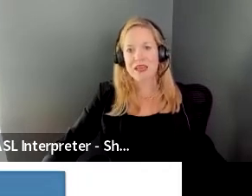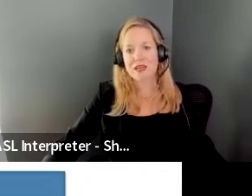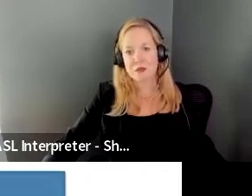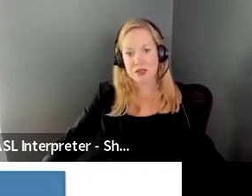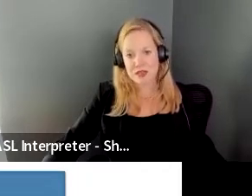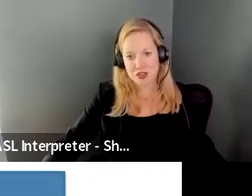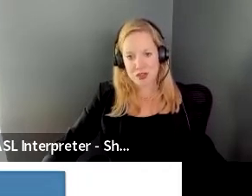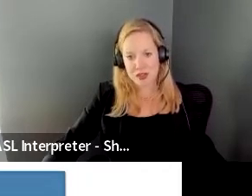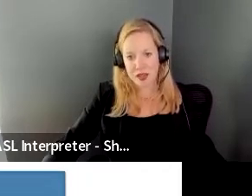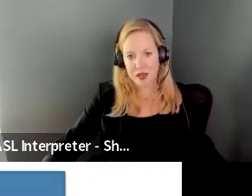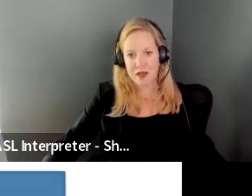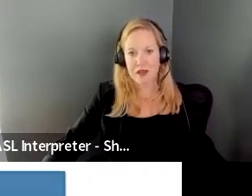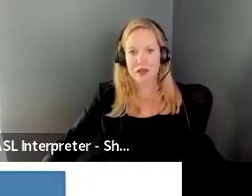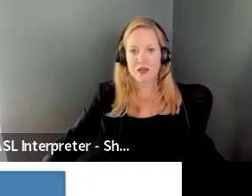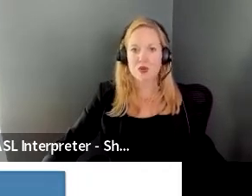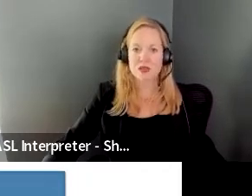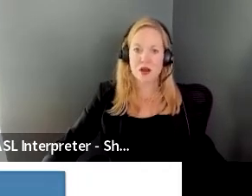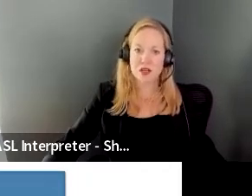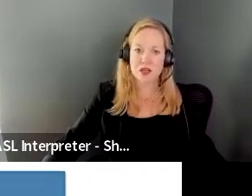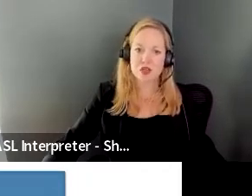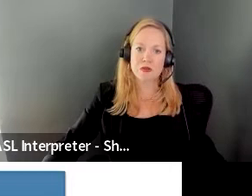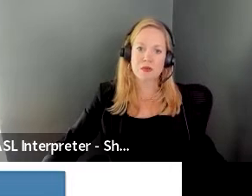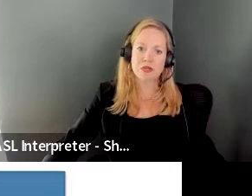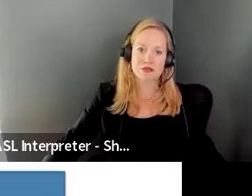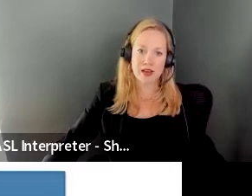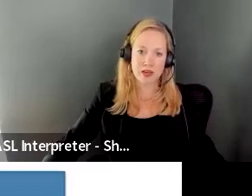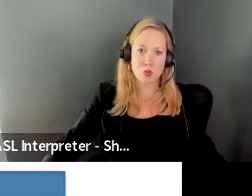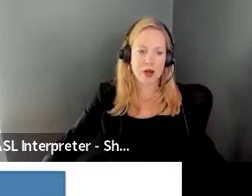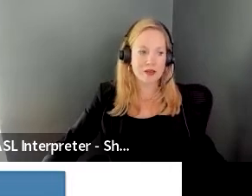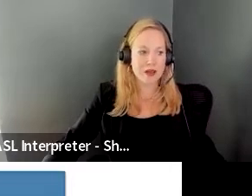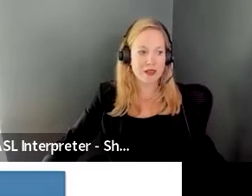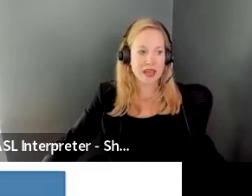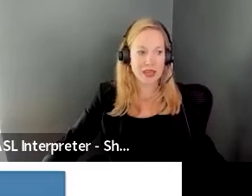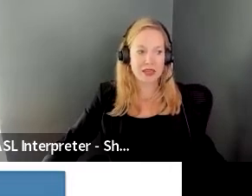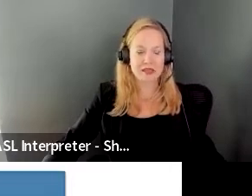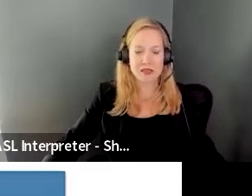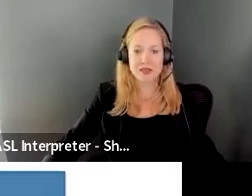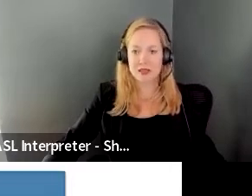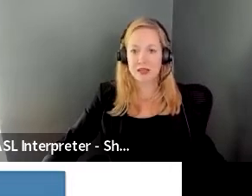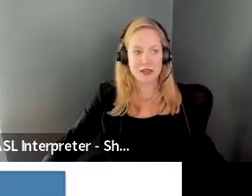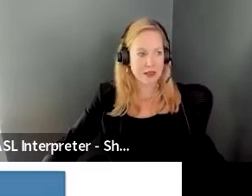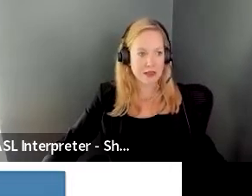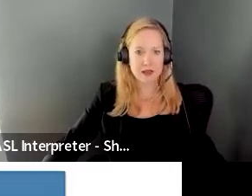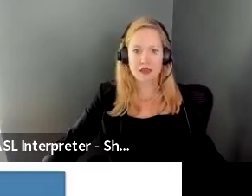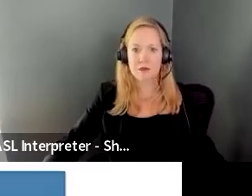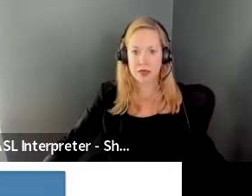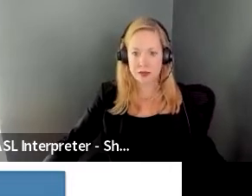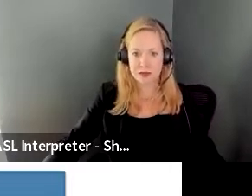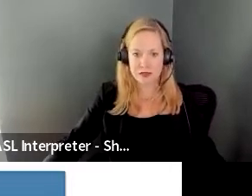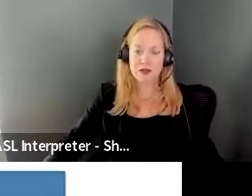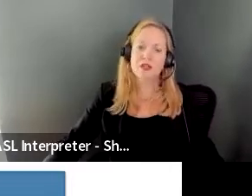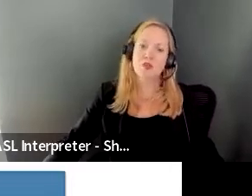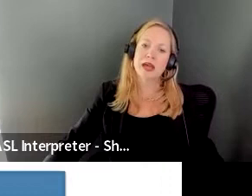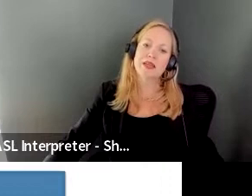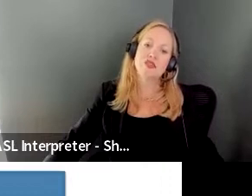By the end of our presentation today, you as the audience should be able to define what the ACCE